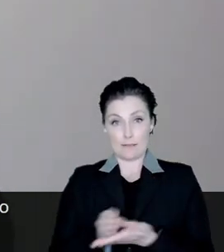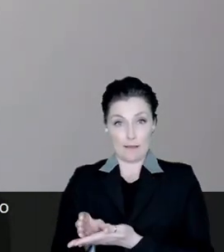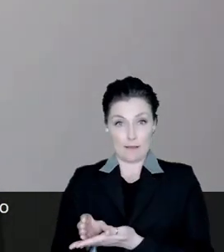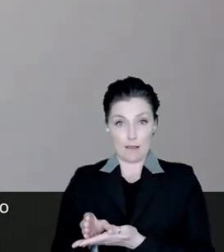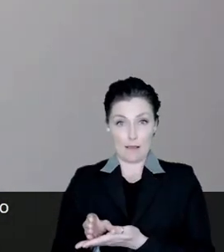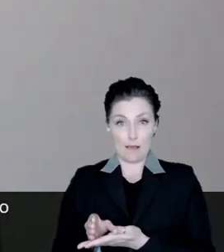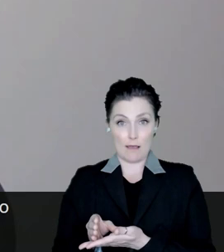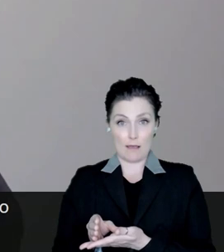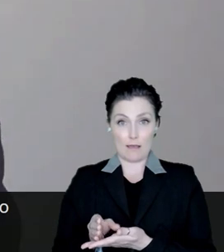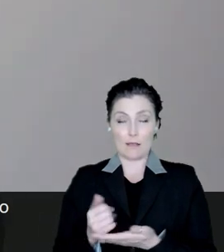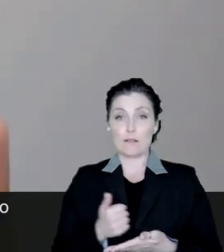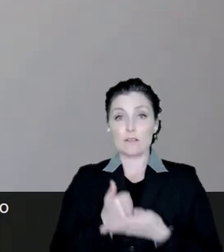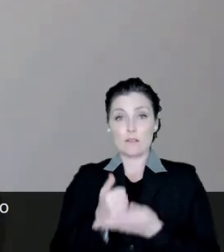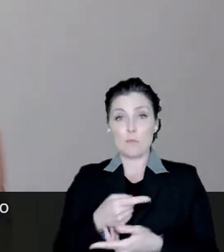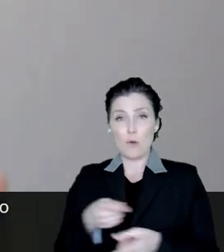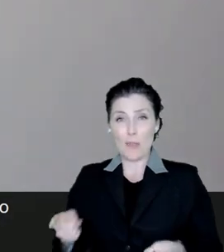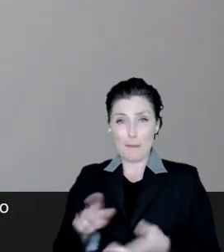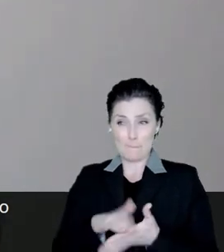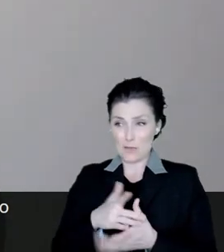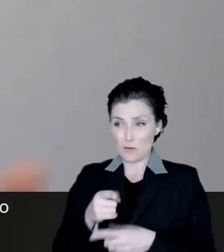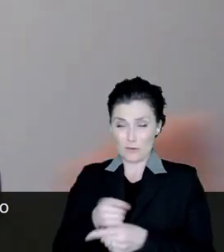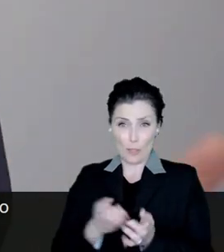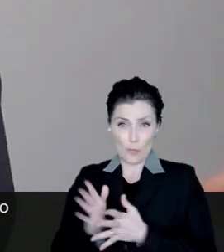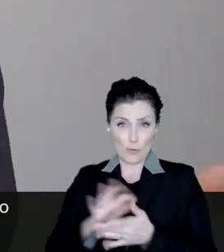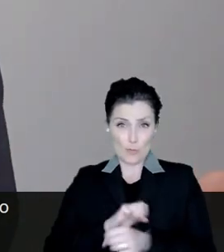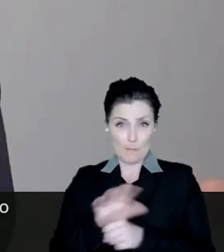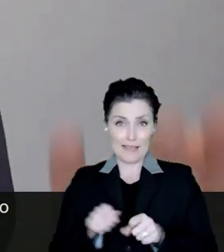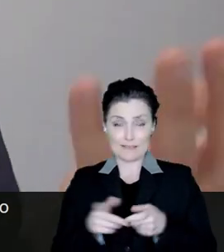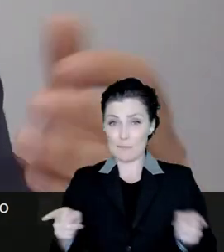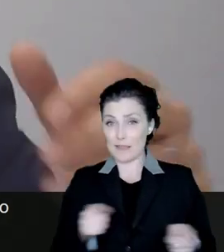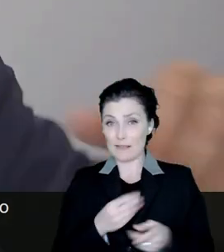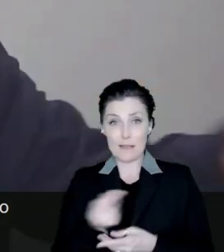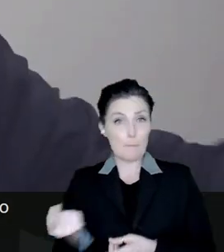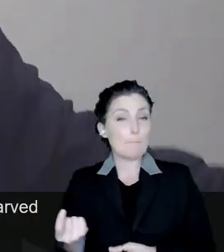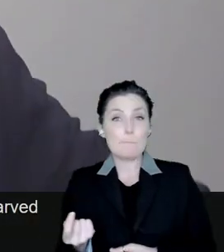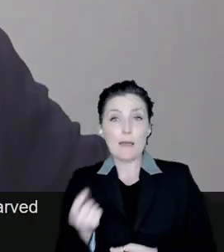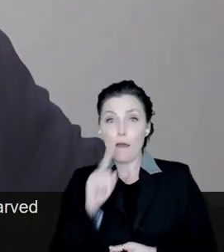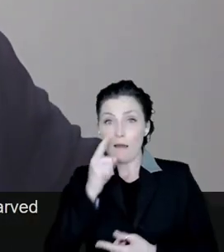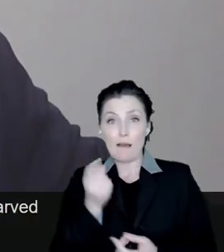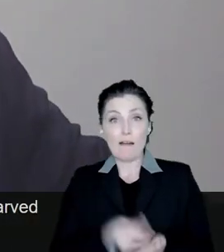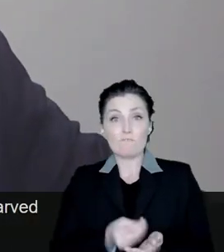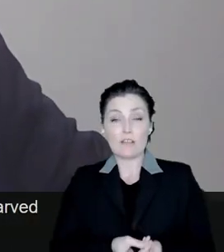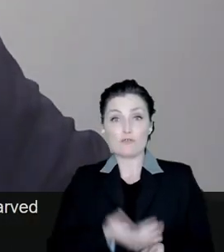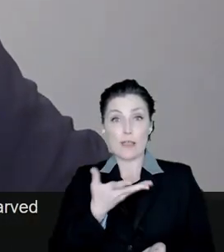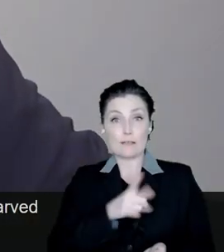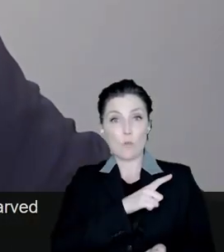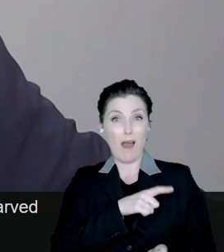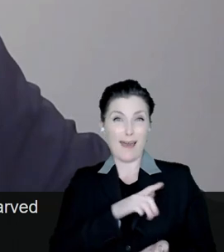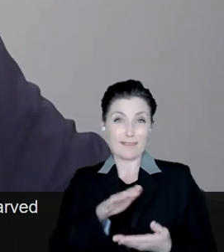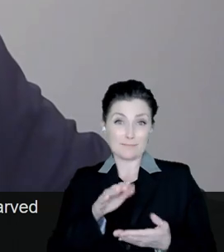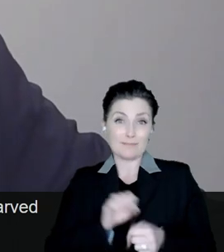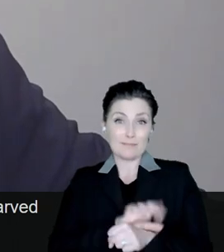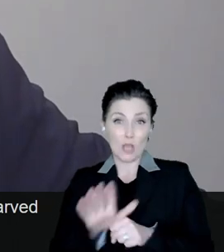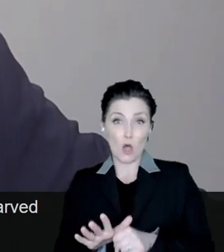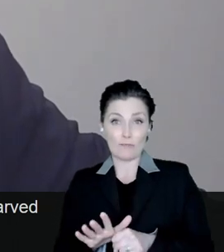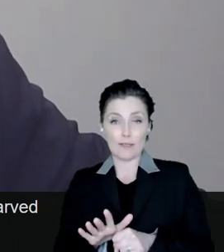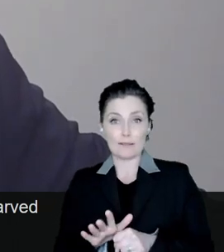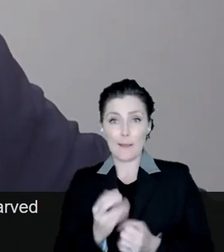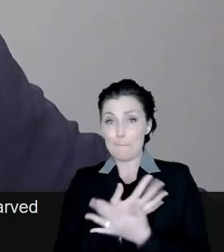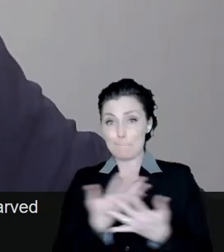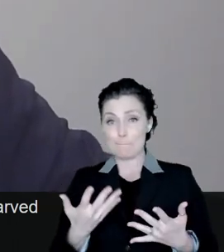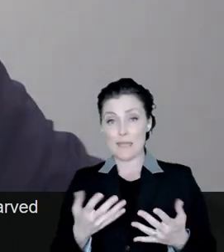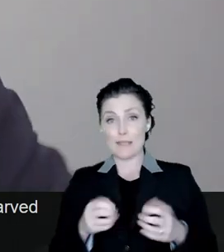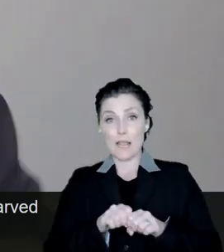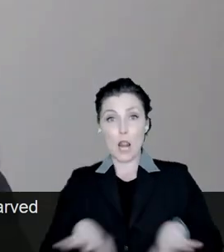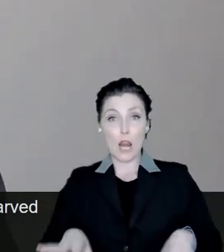starved of funds. Some of these organizations can't fundraise because of the pandemic. Many of them have lost out on grants